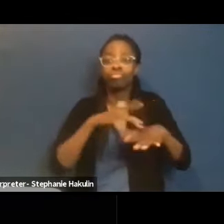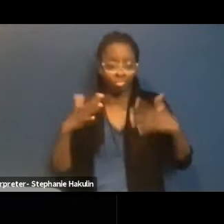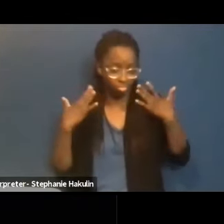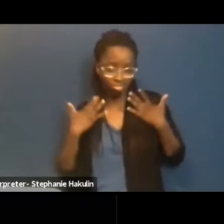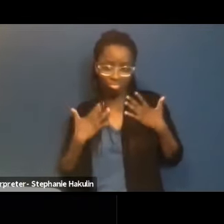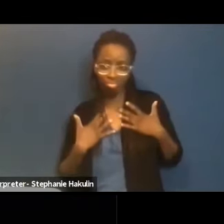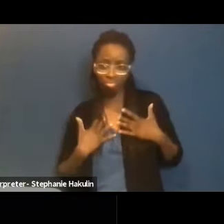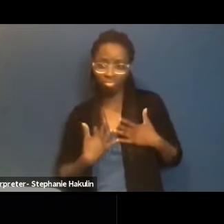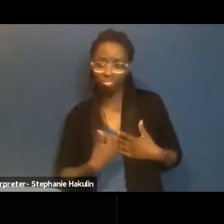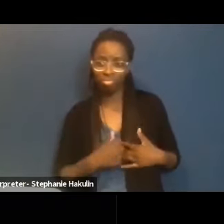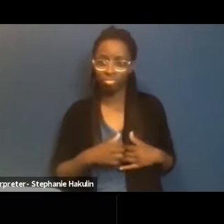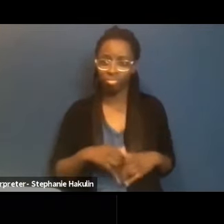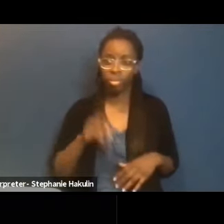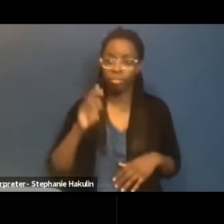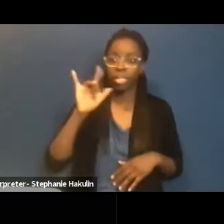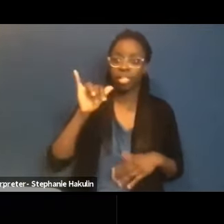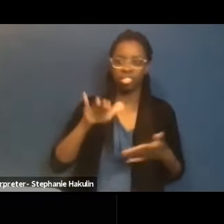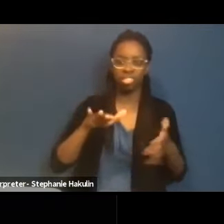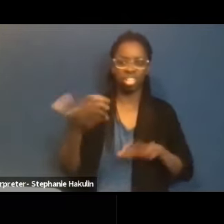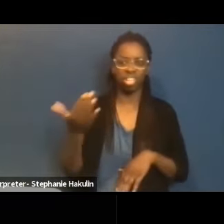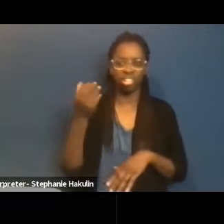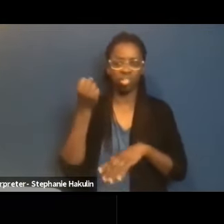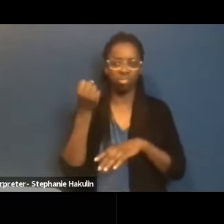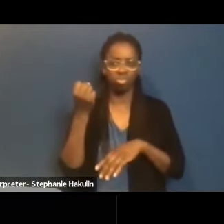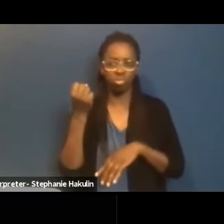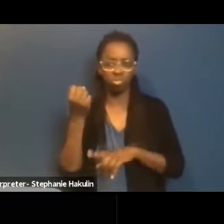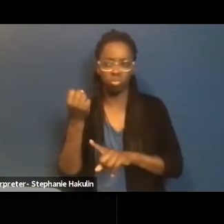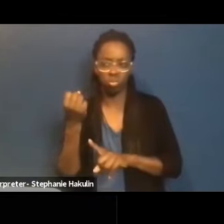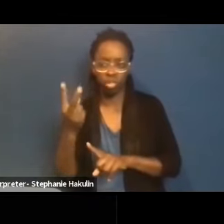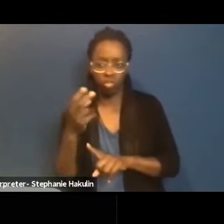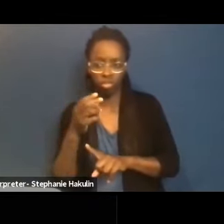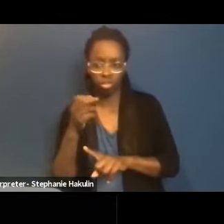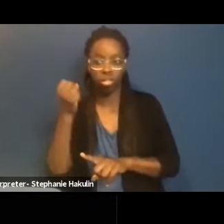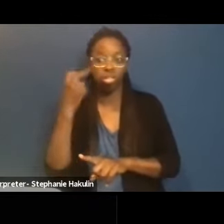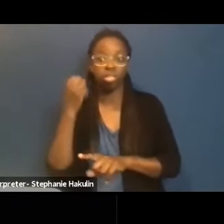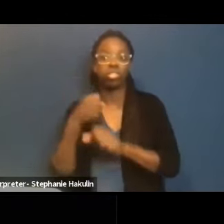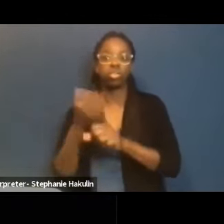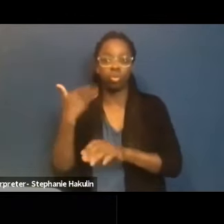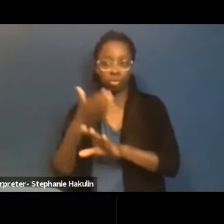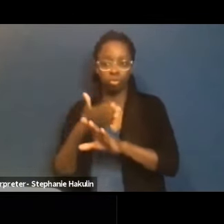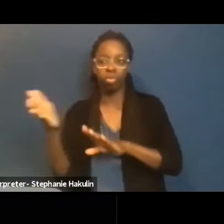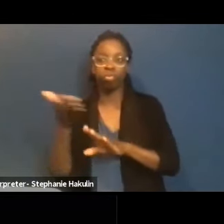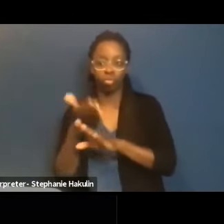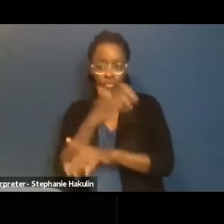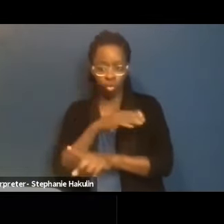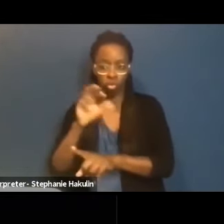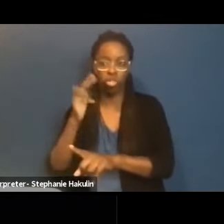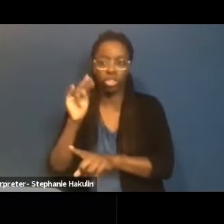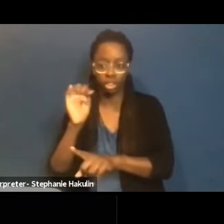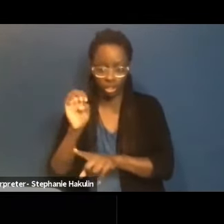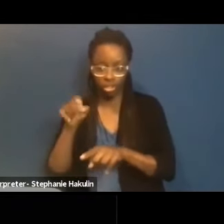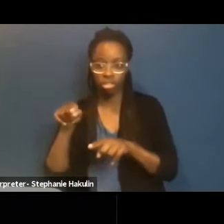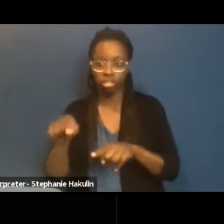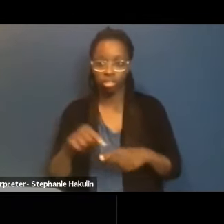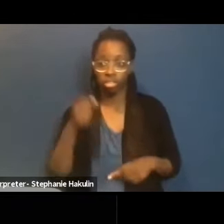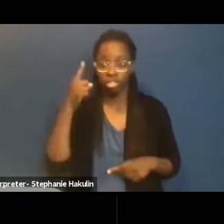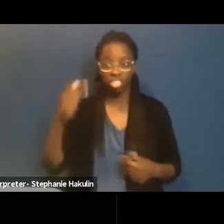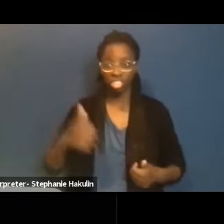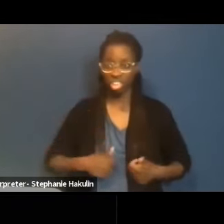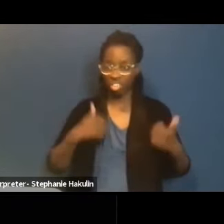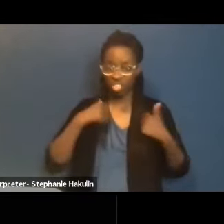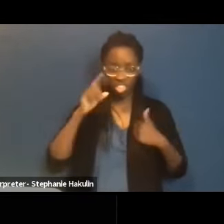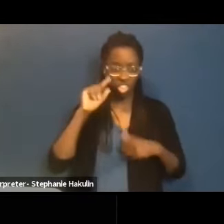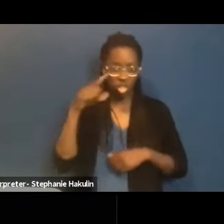Christine. She carried the both of them around for half a day. But even with all of their fame, tell me why they were buried in an unmarked grave.